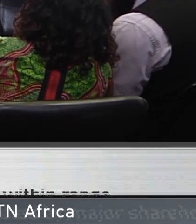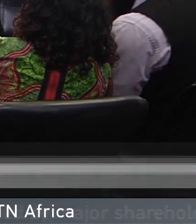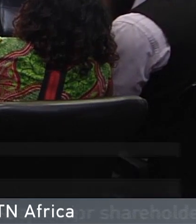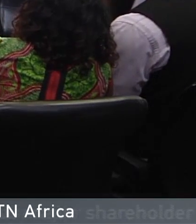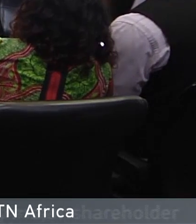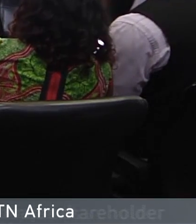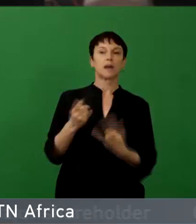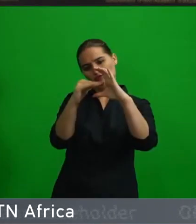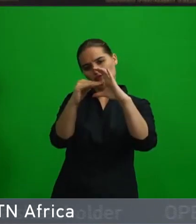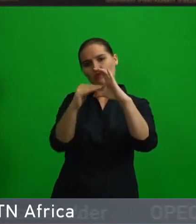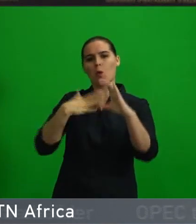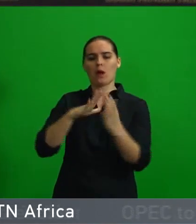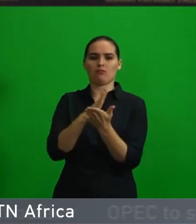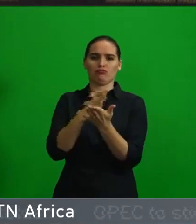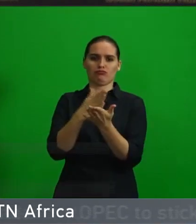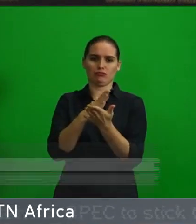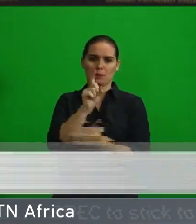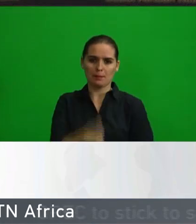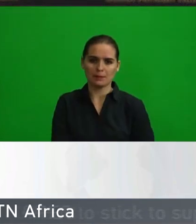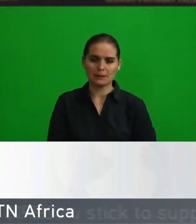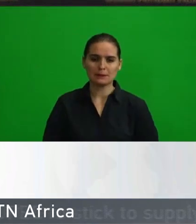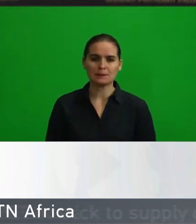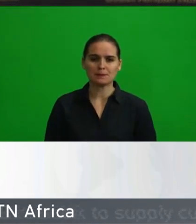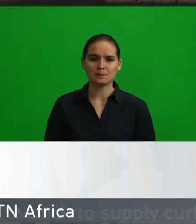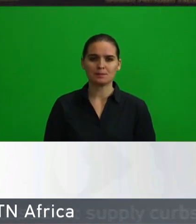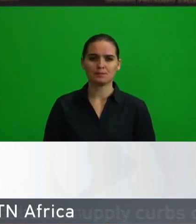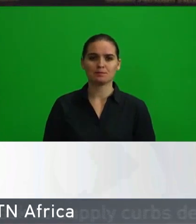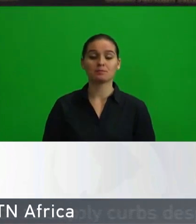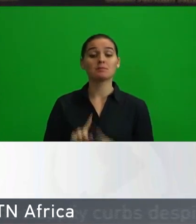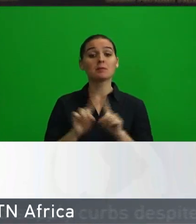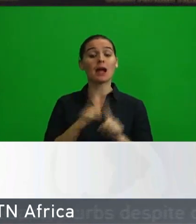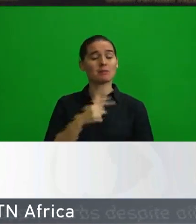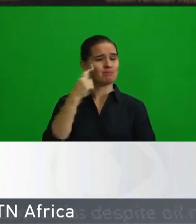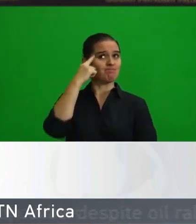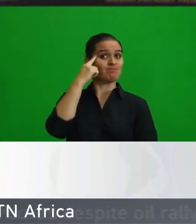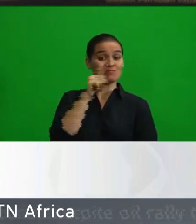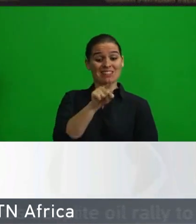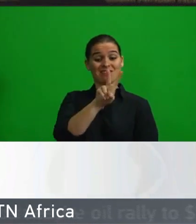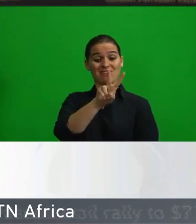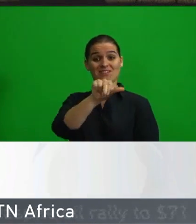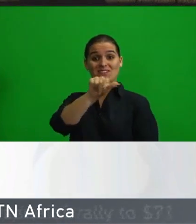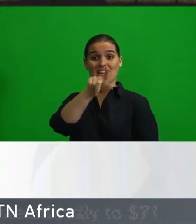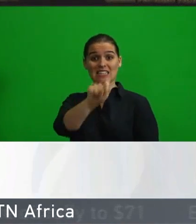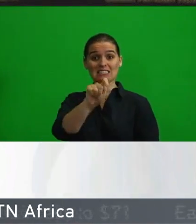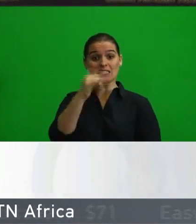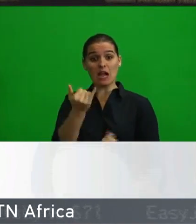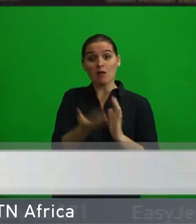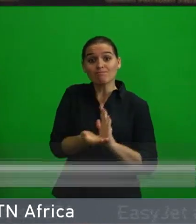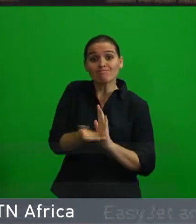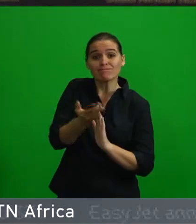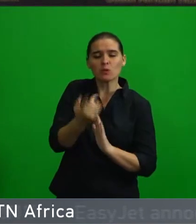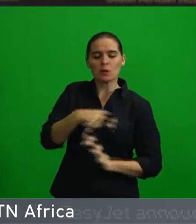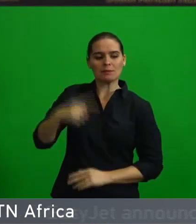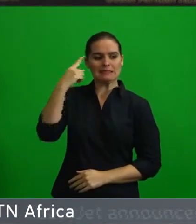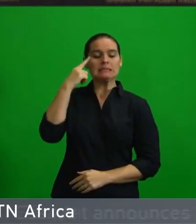Moody's. Considering the impact of the VAT increase, the MPC approach of the MPC is